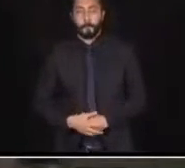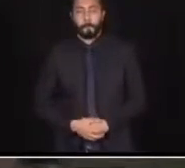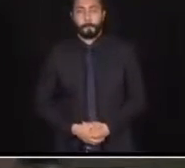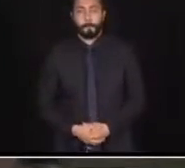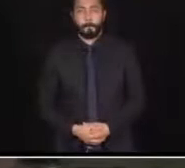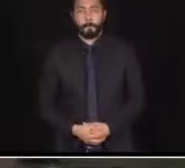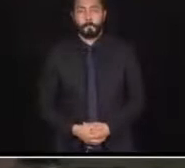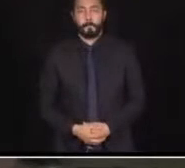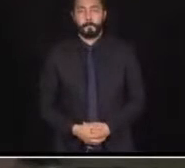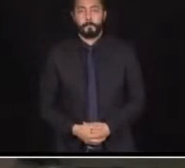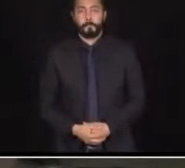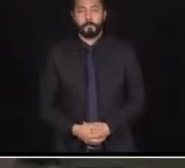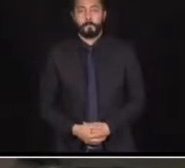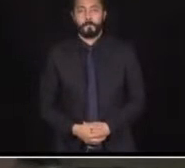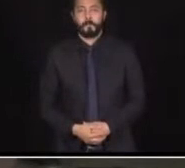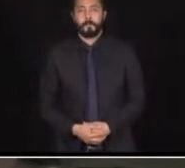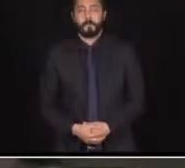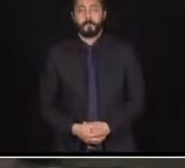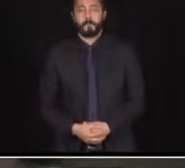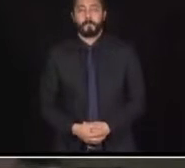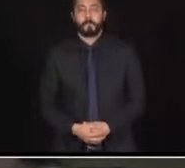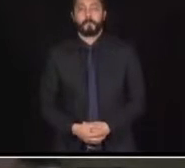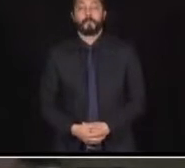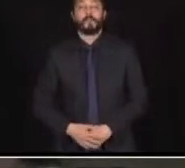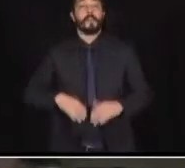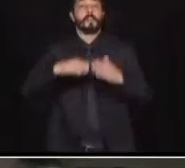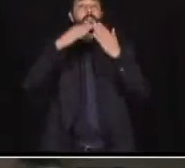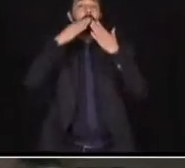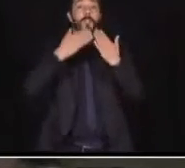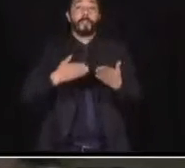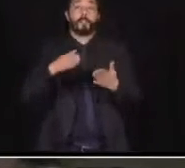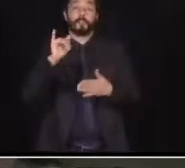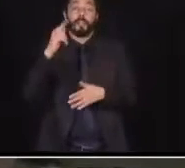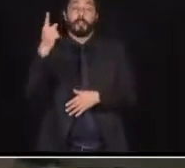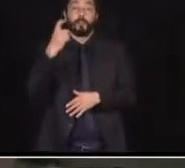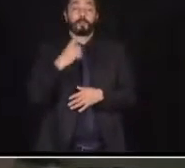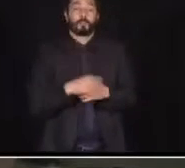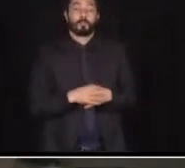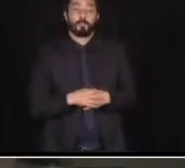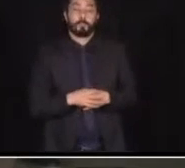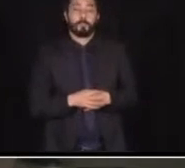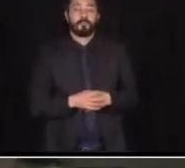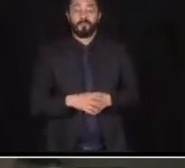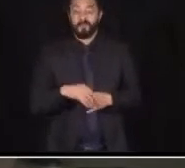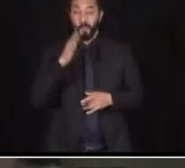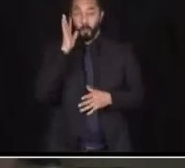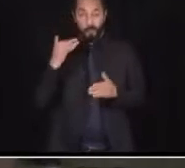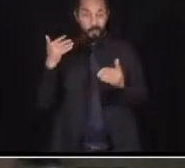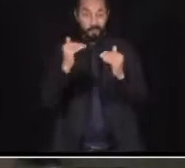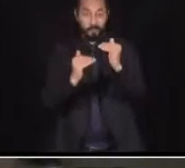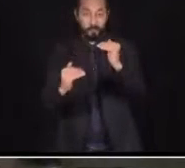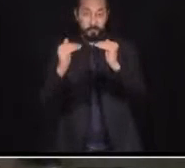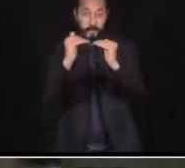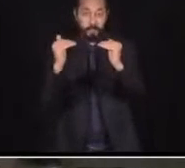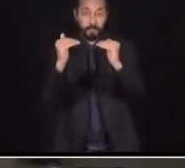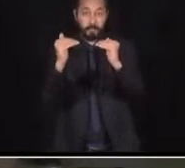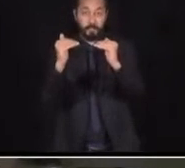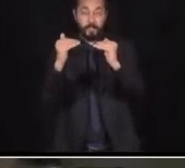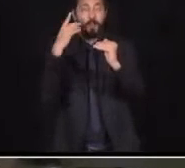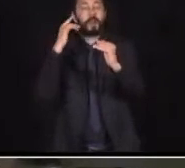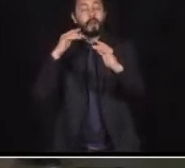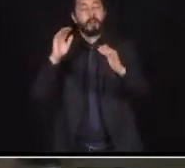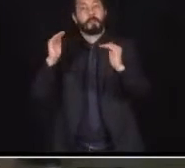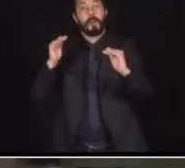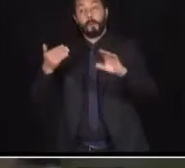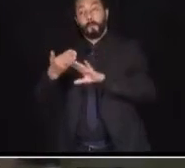Yes, thank you again for that question. So we're not going to be balancing the pre-COVID